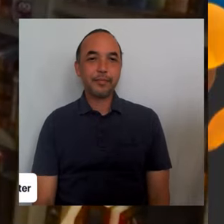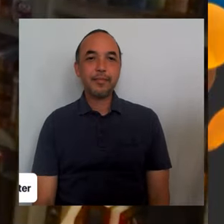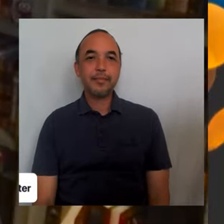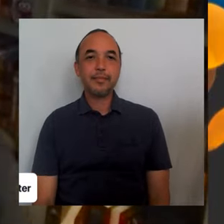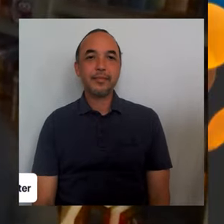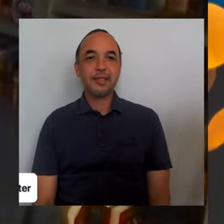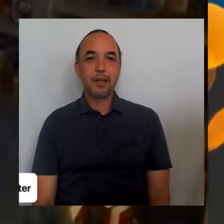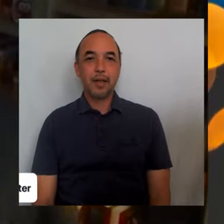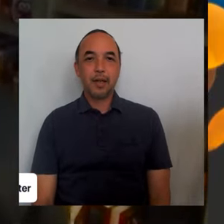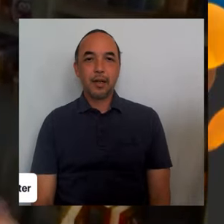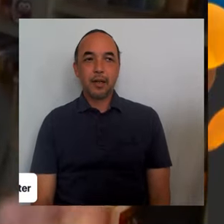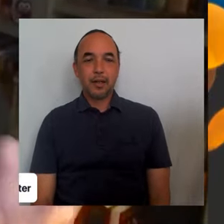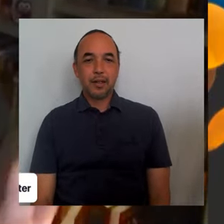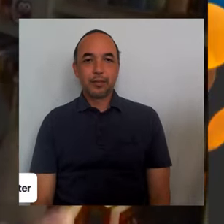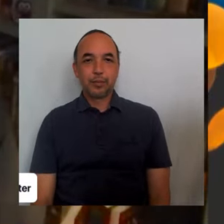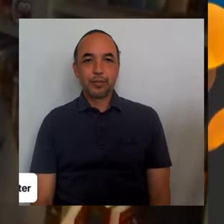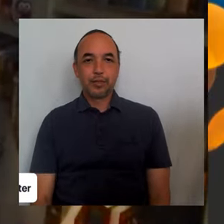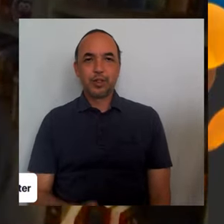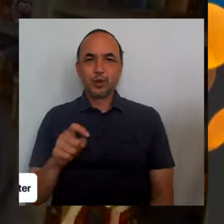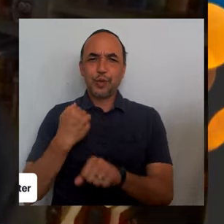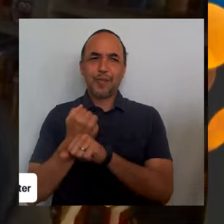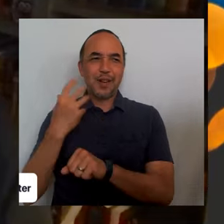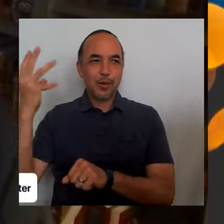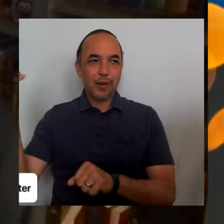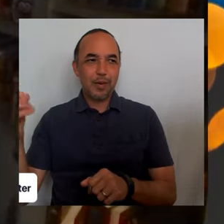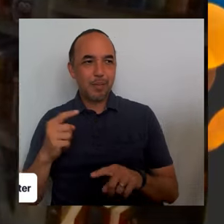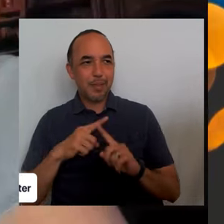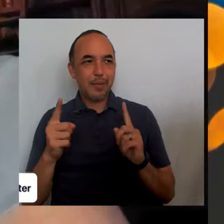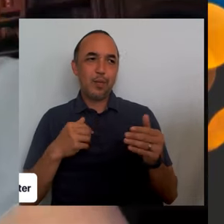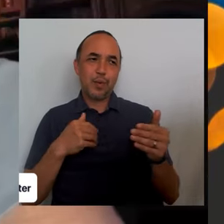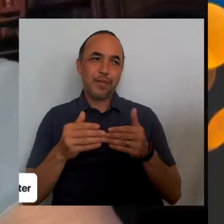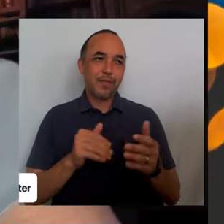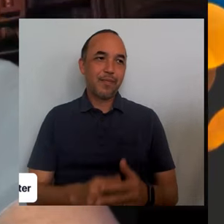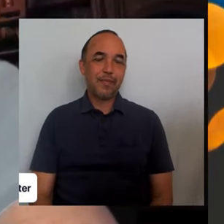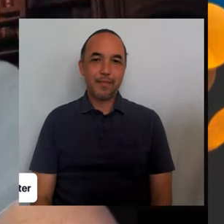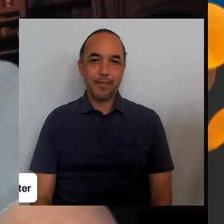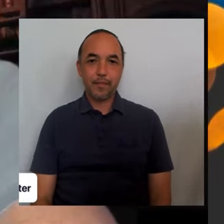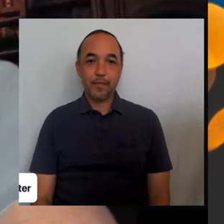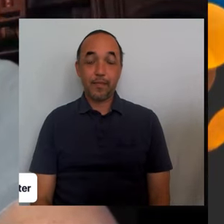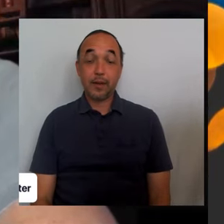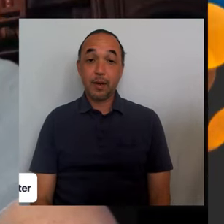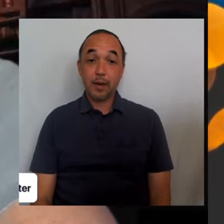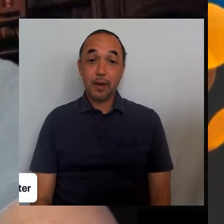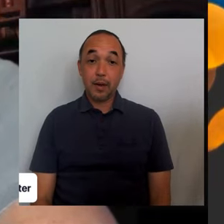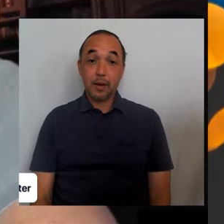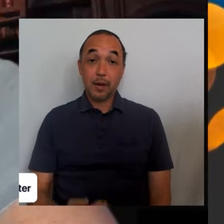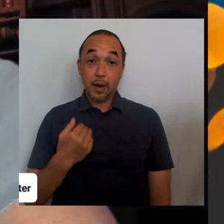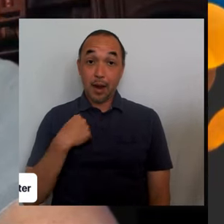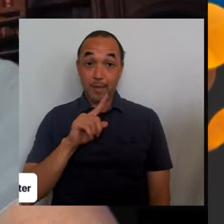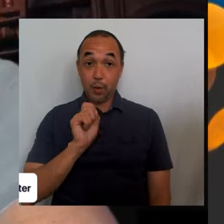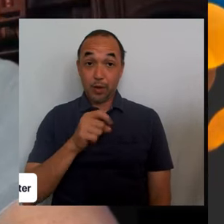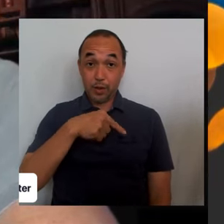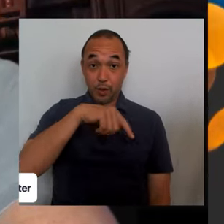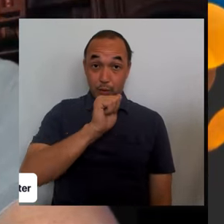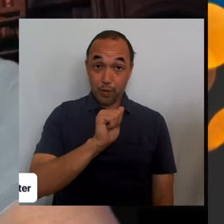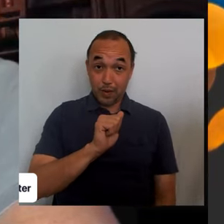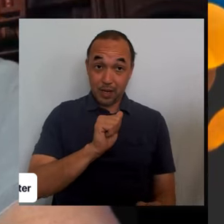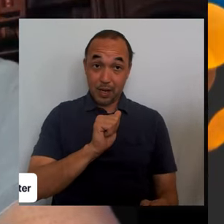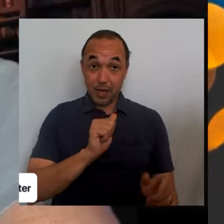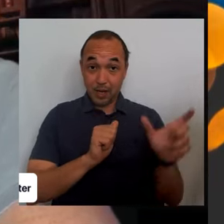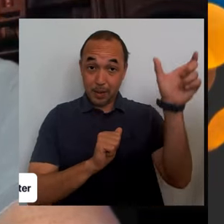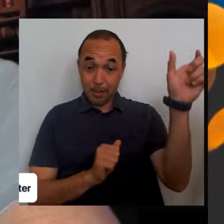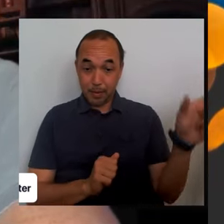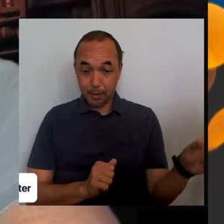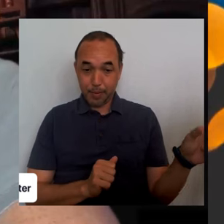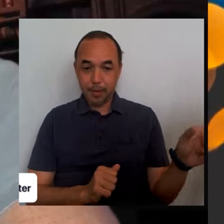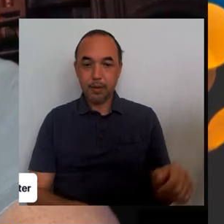I locked her up, but then, you know, it's my life. Steve, we have a couple questions in the Q&A box too. One sure. of